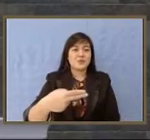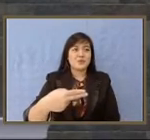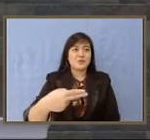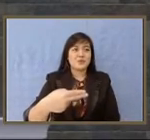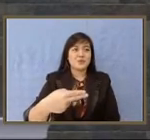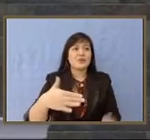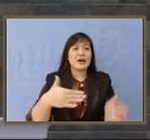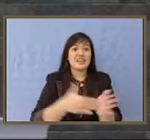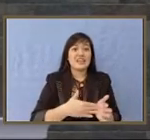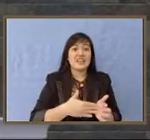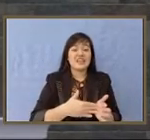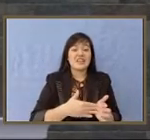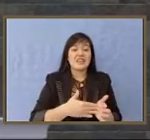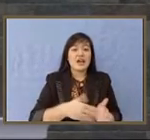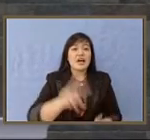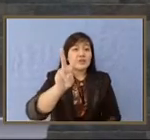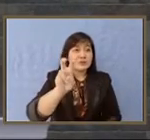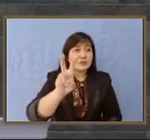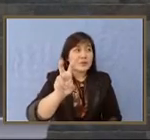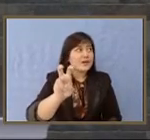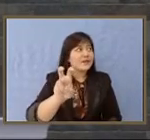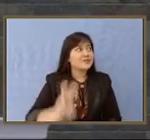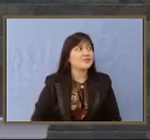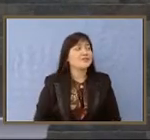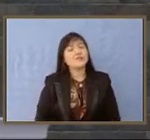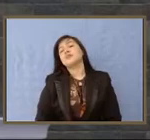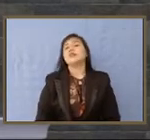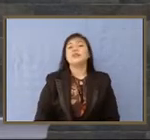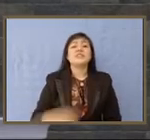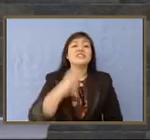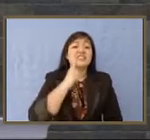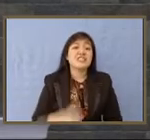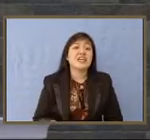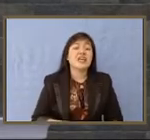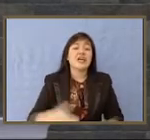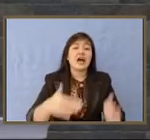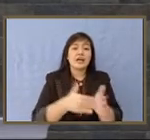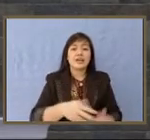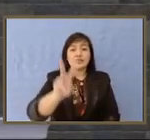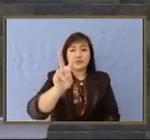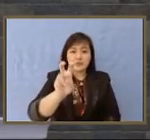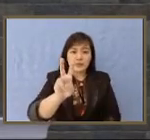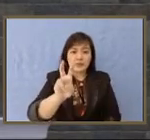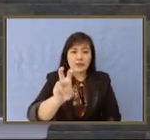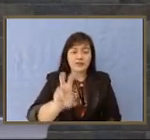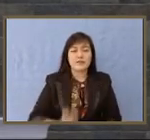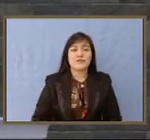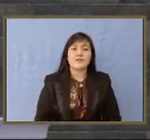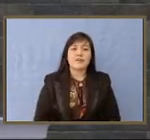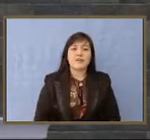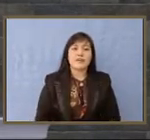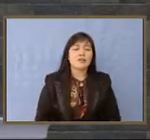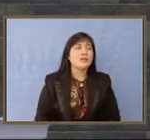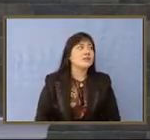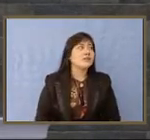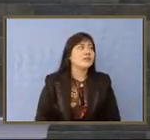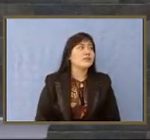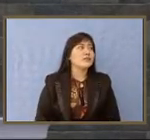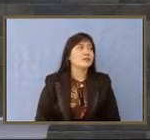this book. Dito po sa Book of Ruth, 12 times po natin siya makikita. And since the ancient times, it has